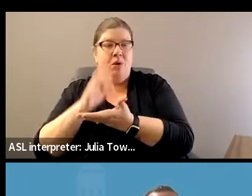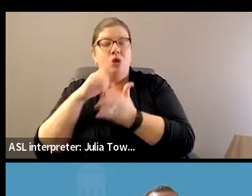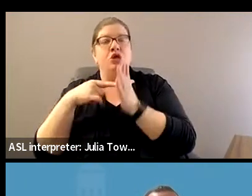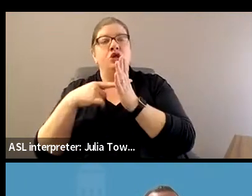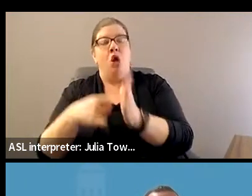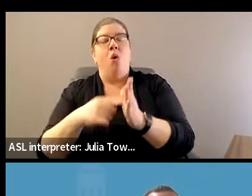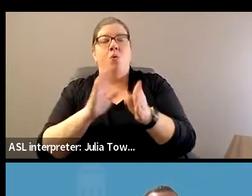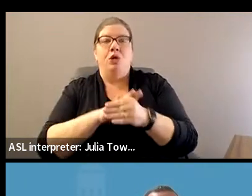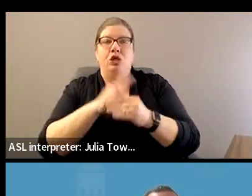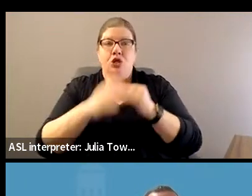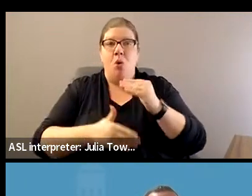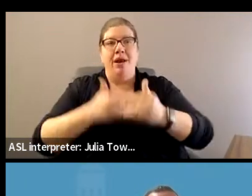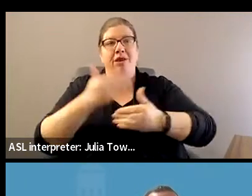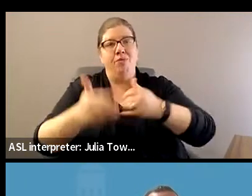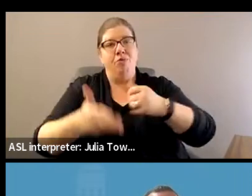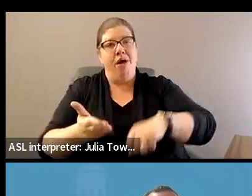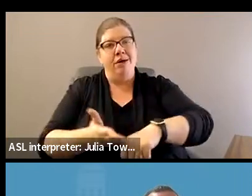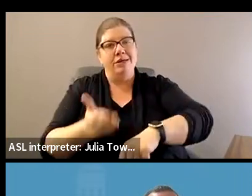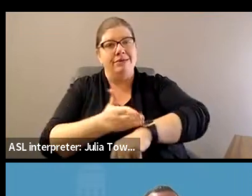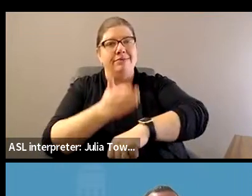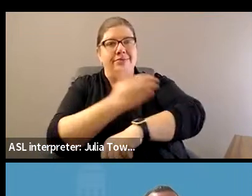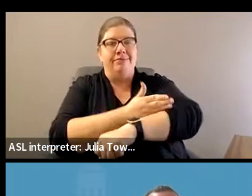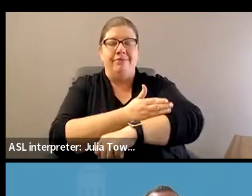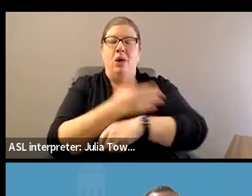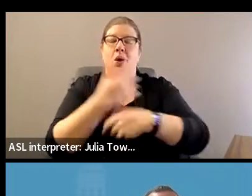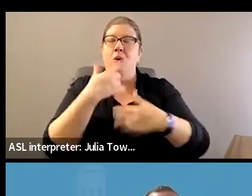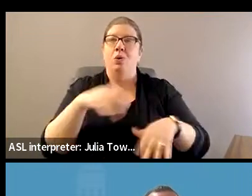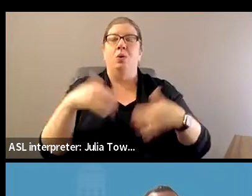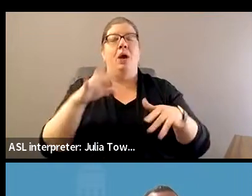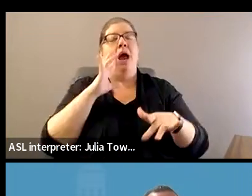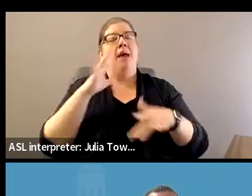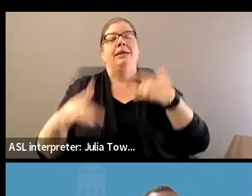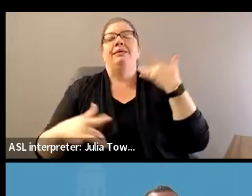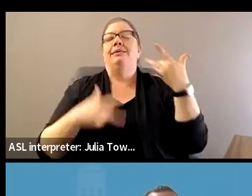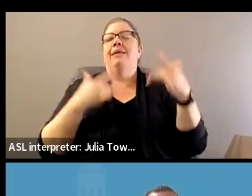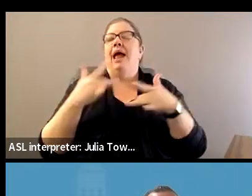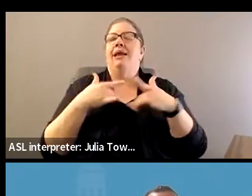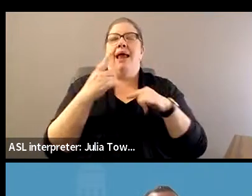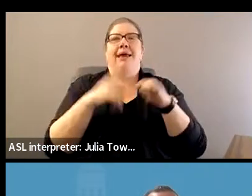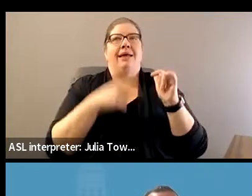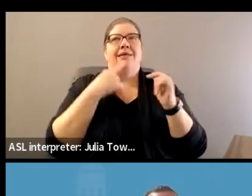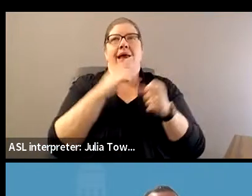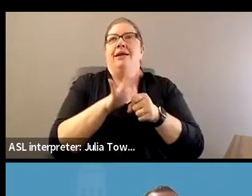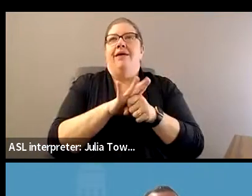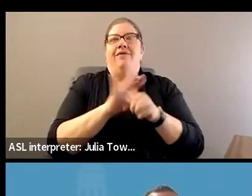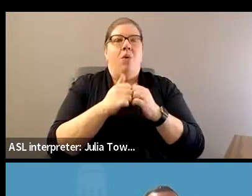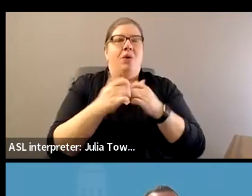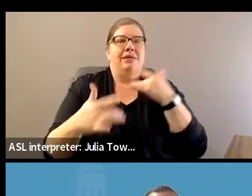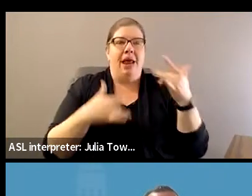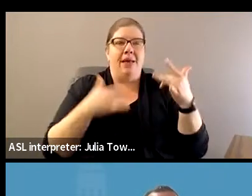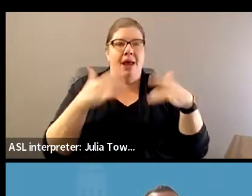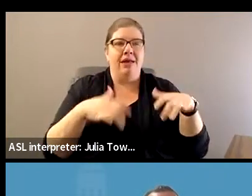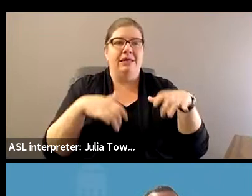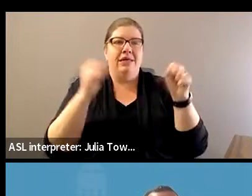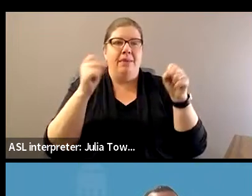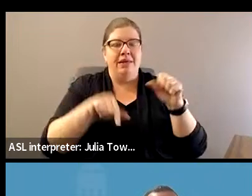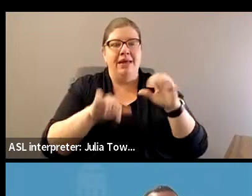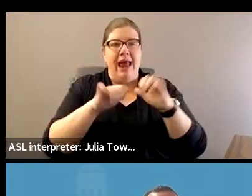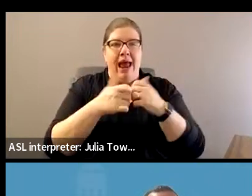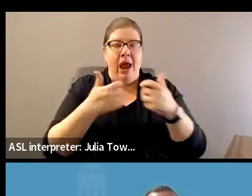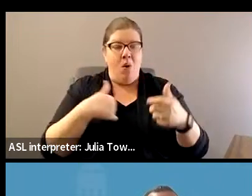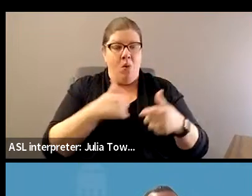results of the progress we're making. And I can't tell you how excited I am about this adoption and how we are